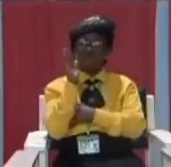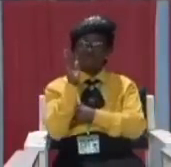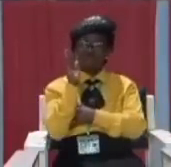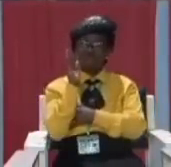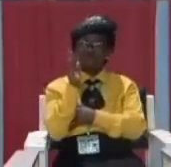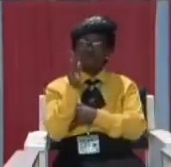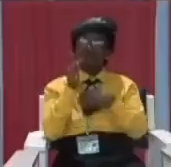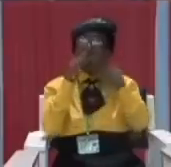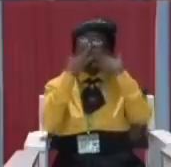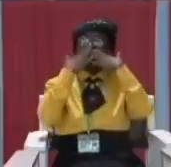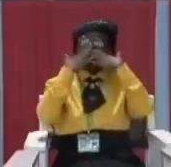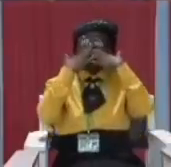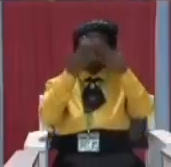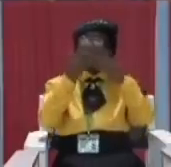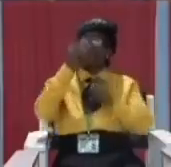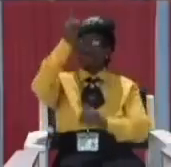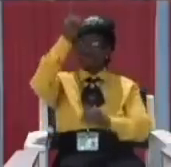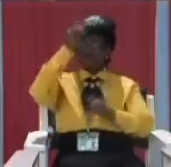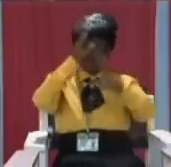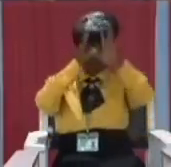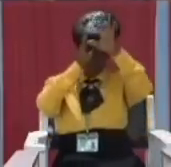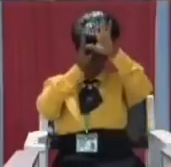thank you, Father.